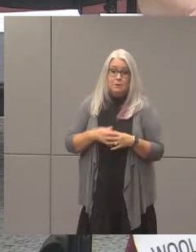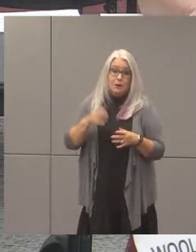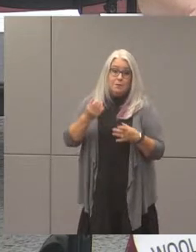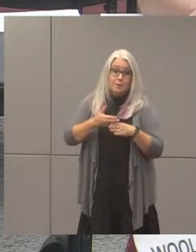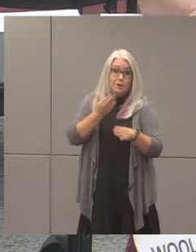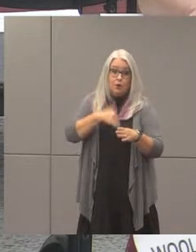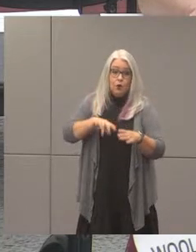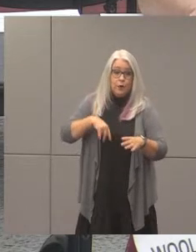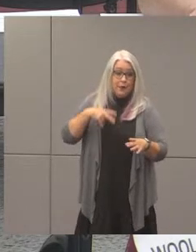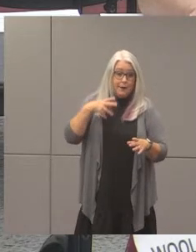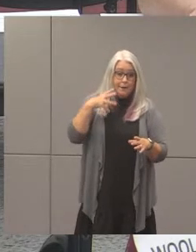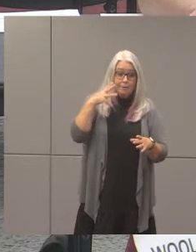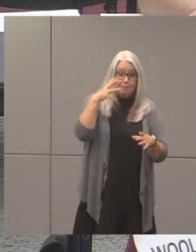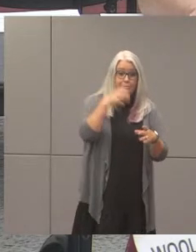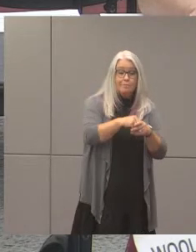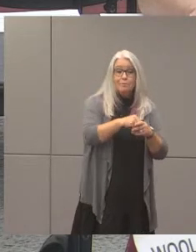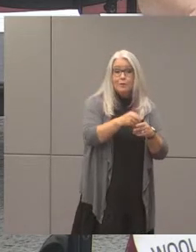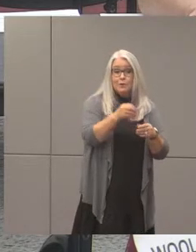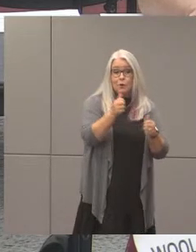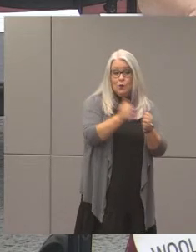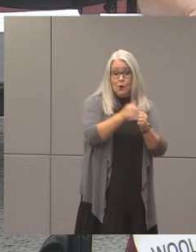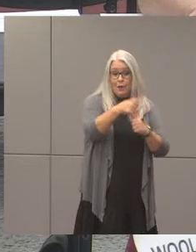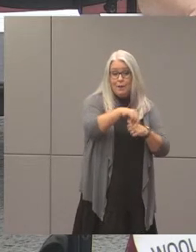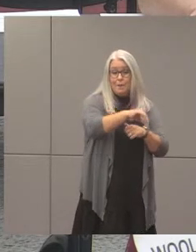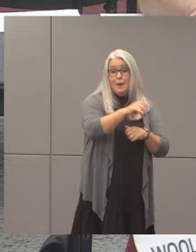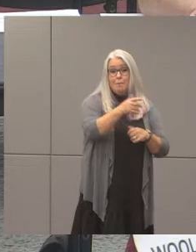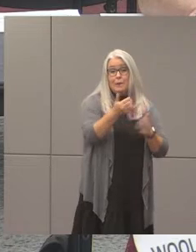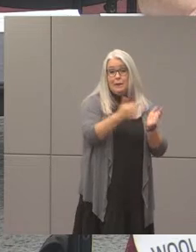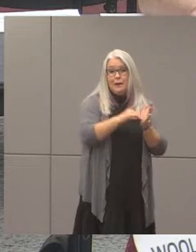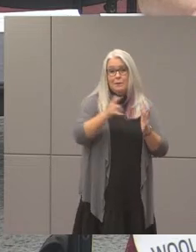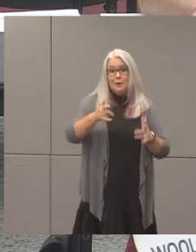in with them. But I mean, to me, it kind of feels like